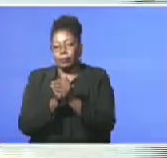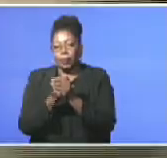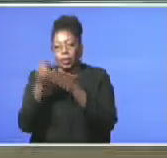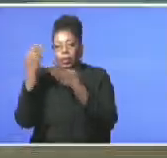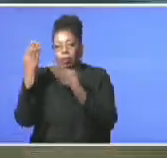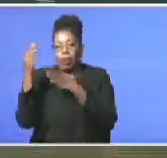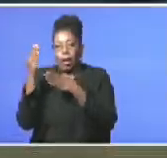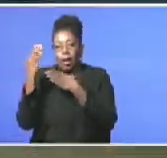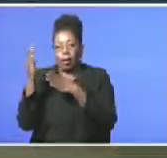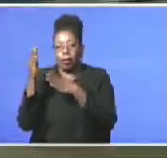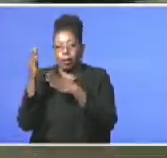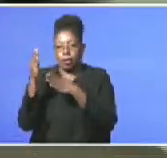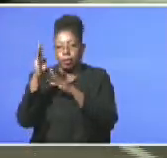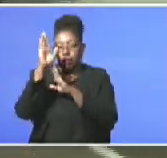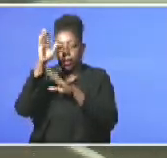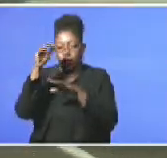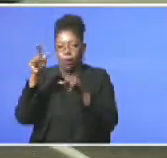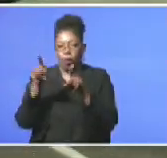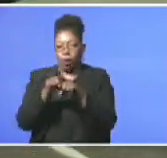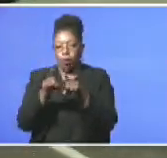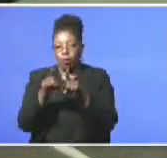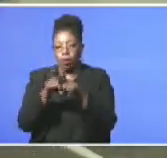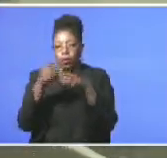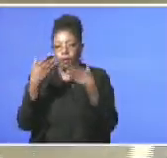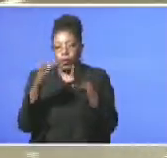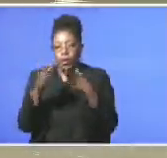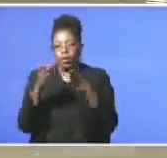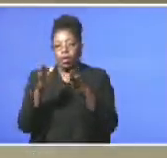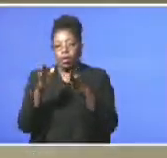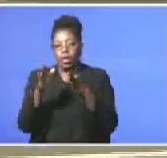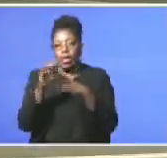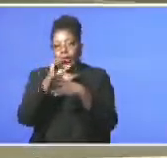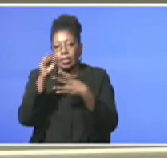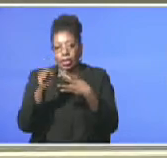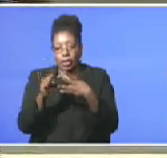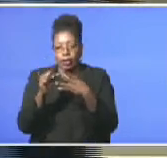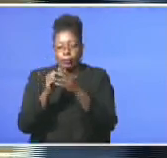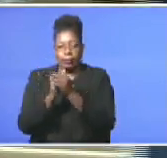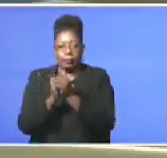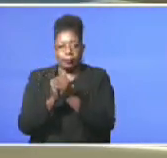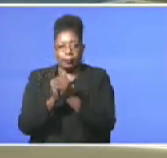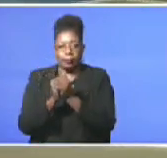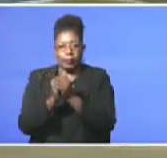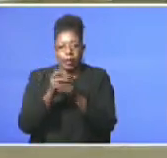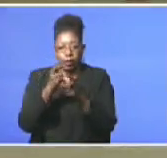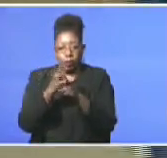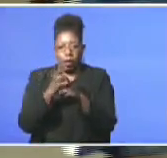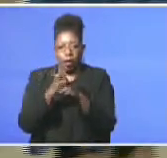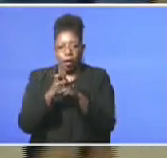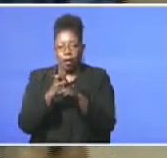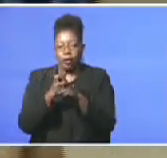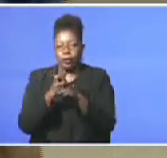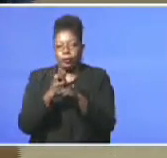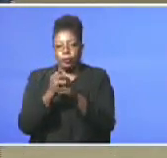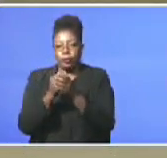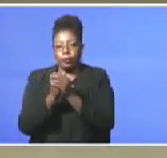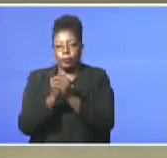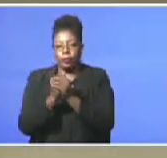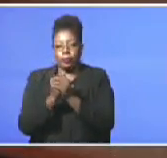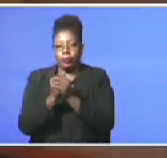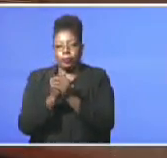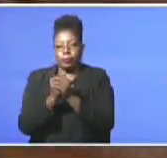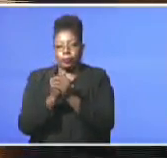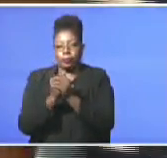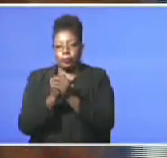Bahamas Scholastic Athletic Association also winding down its basketball season. It's been a rocky road so far for the Cherub Christian senior